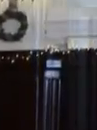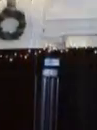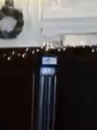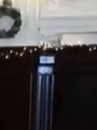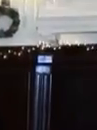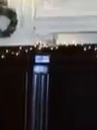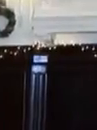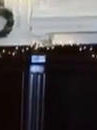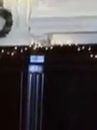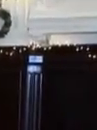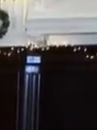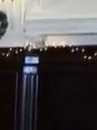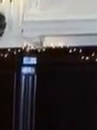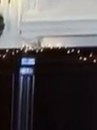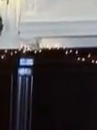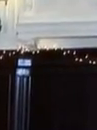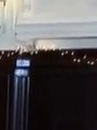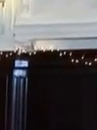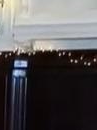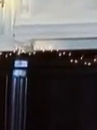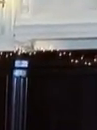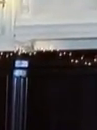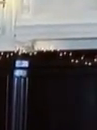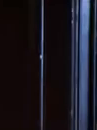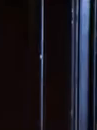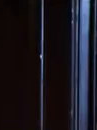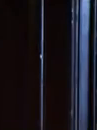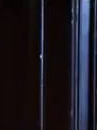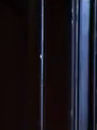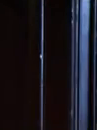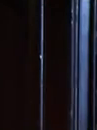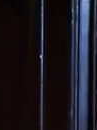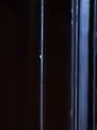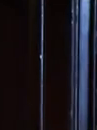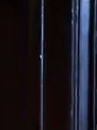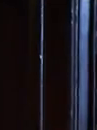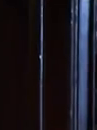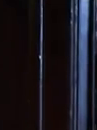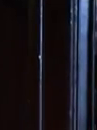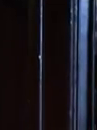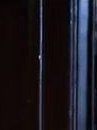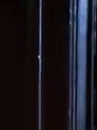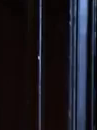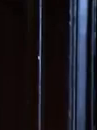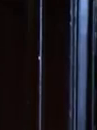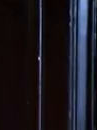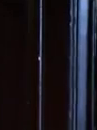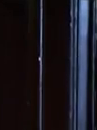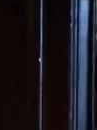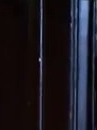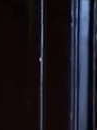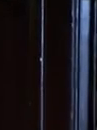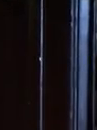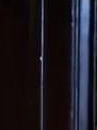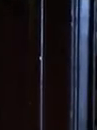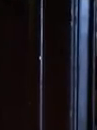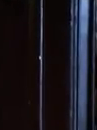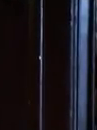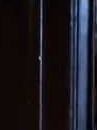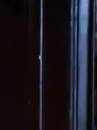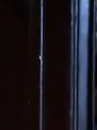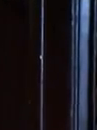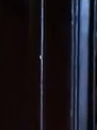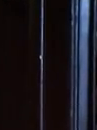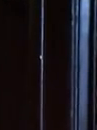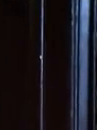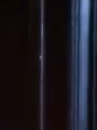term in office. And by our presence, we pledge to show up and to shore you up